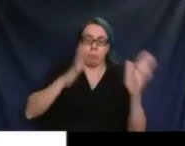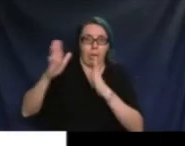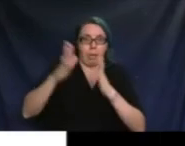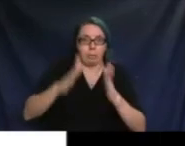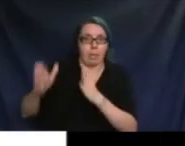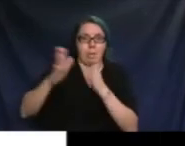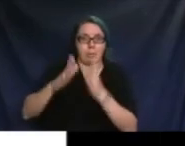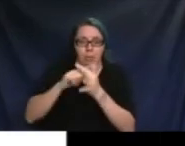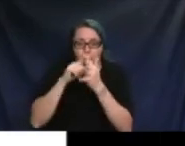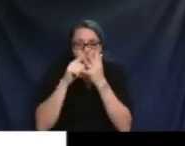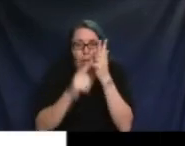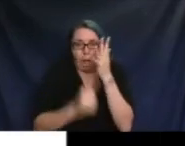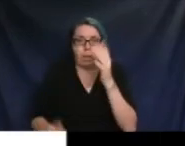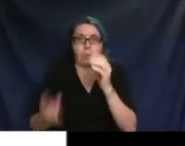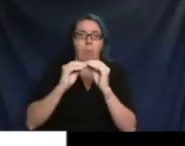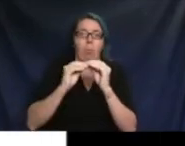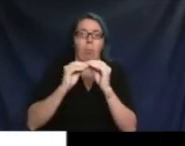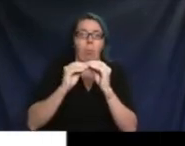budget.